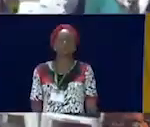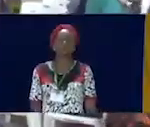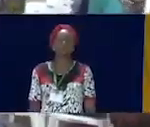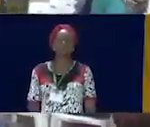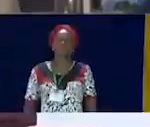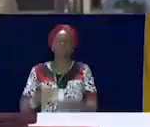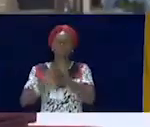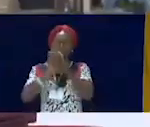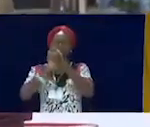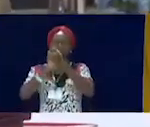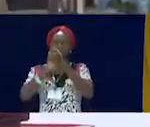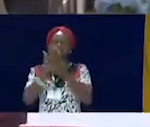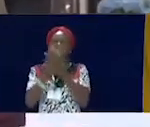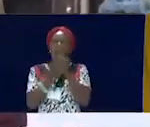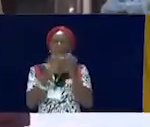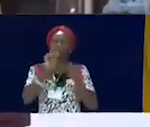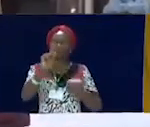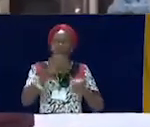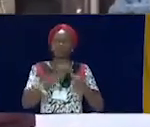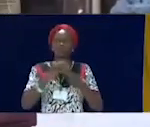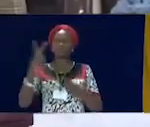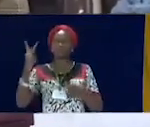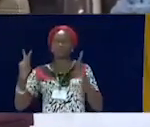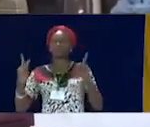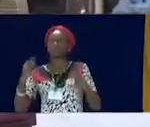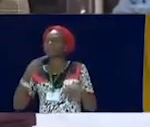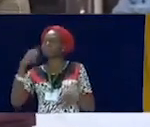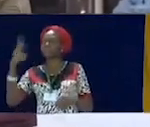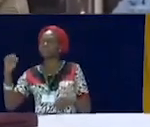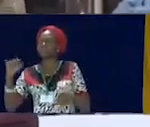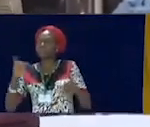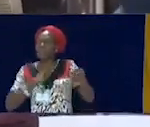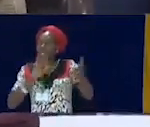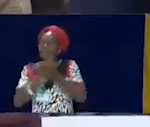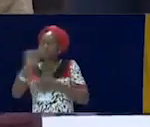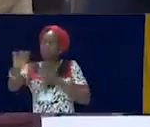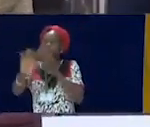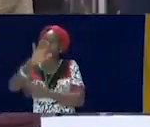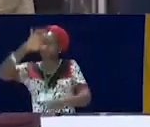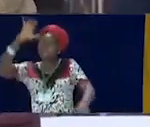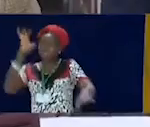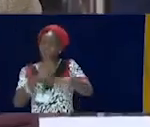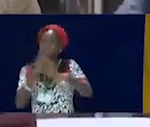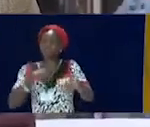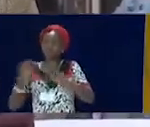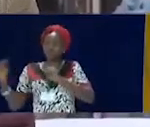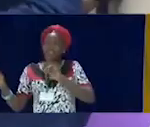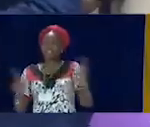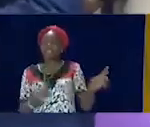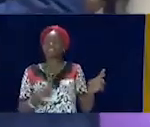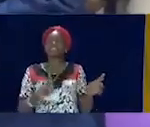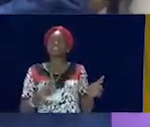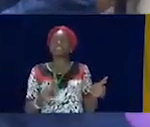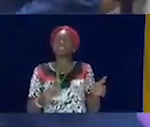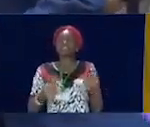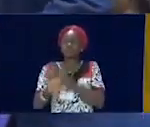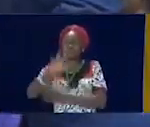Well, shake hands with one or two people and say, I believe God has touched me already.